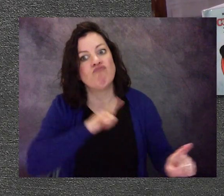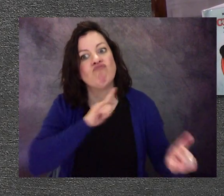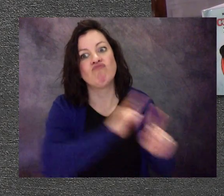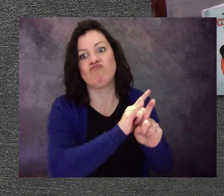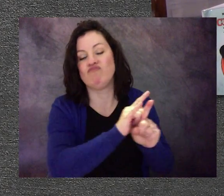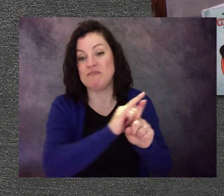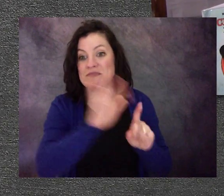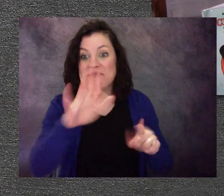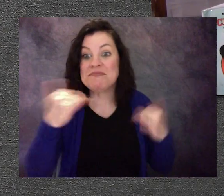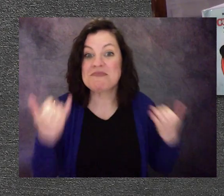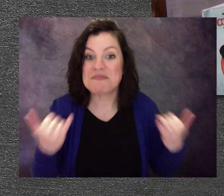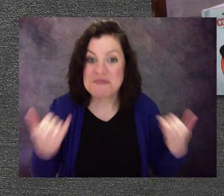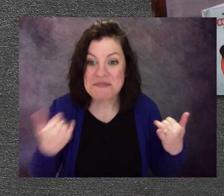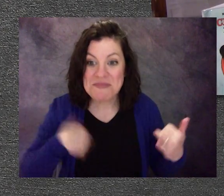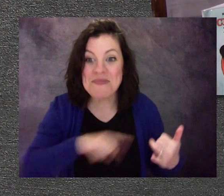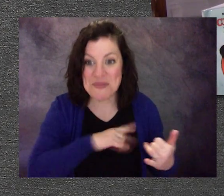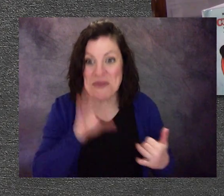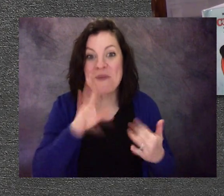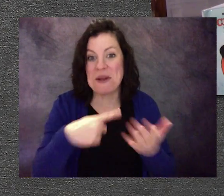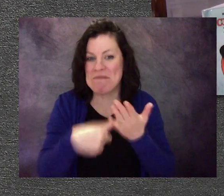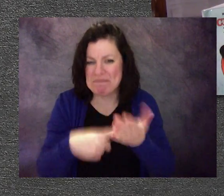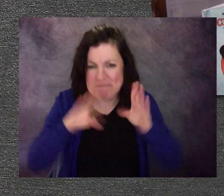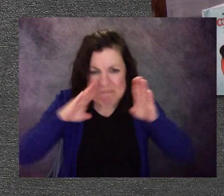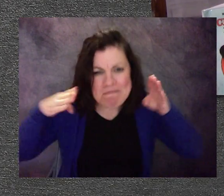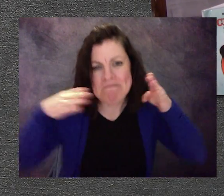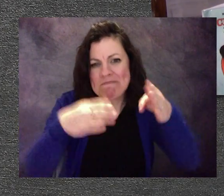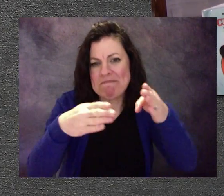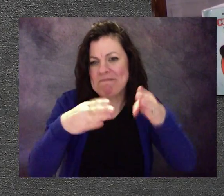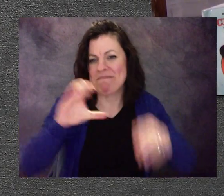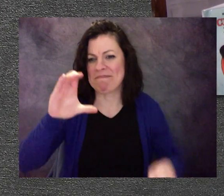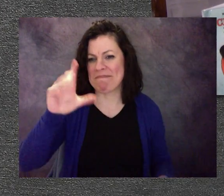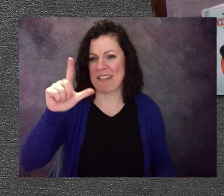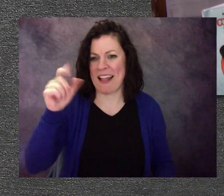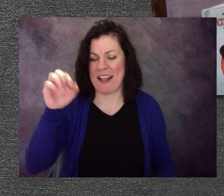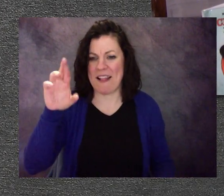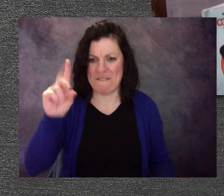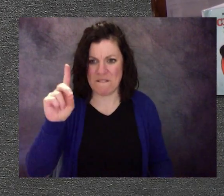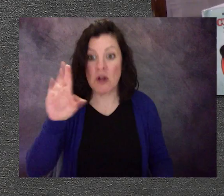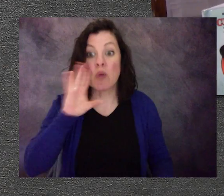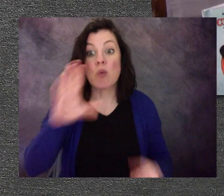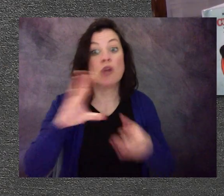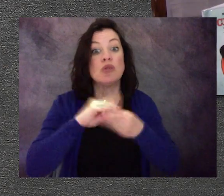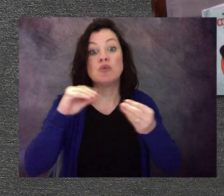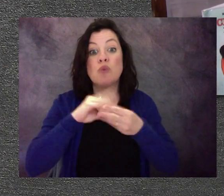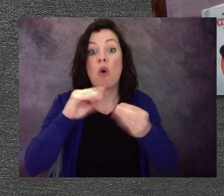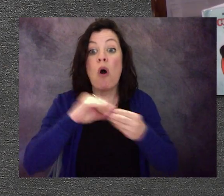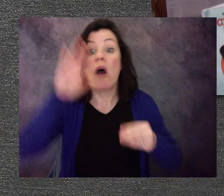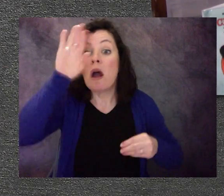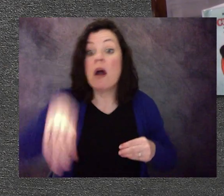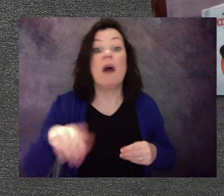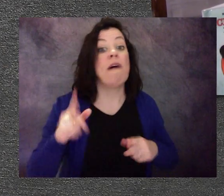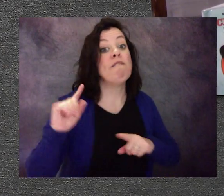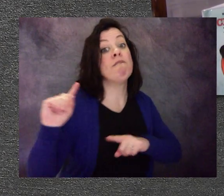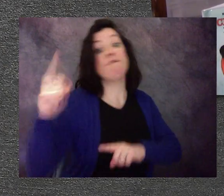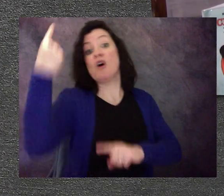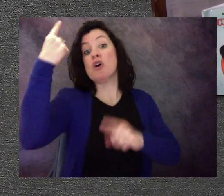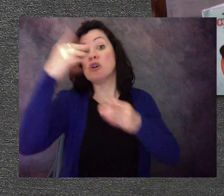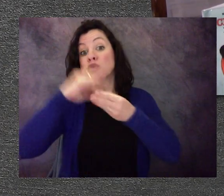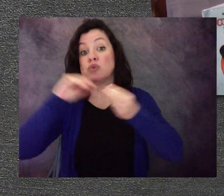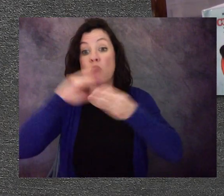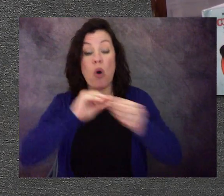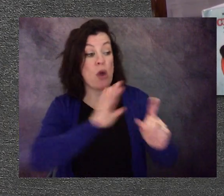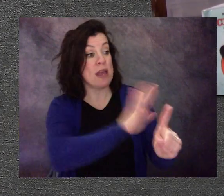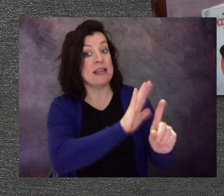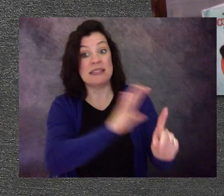talking about Clifford. We're going to read a Clifford story, the very first Clifford story, so we can get to know the true